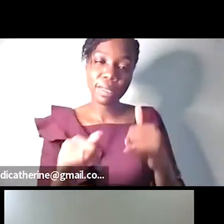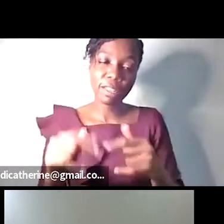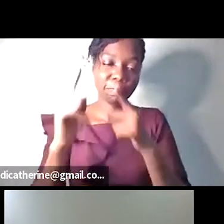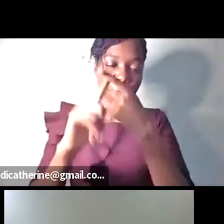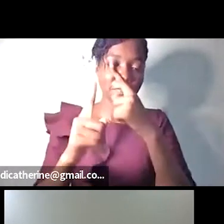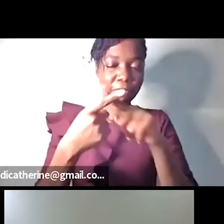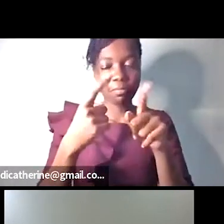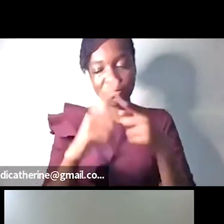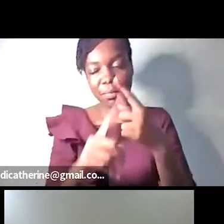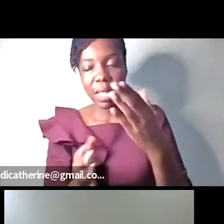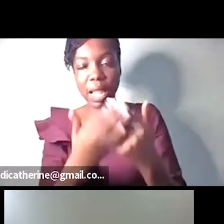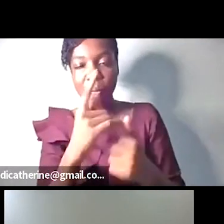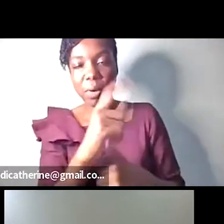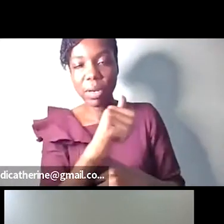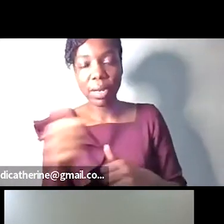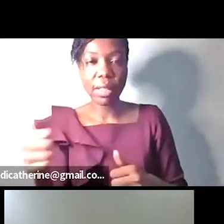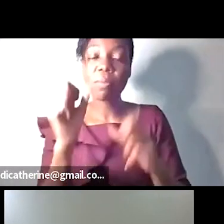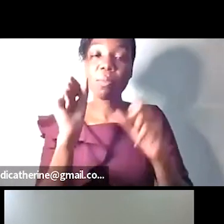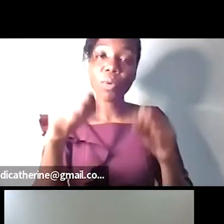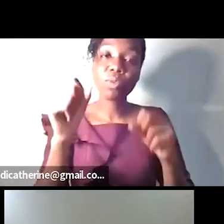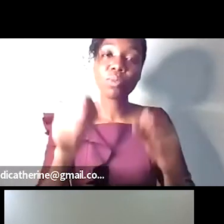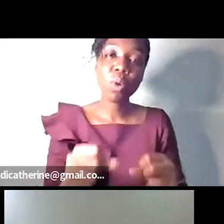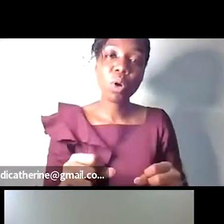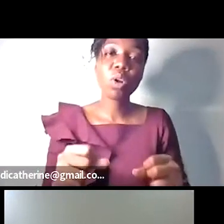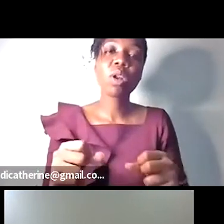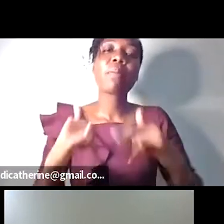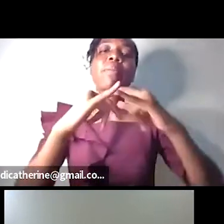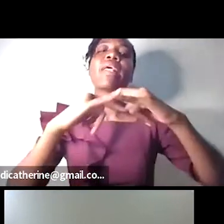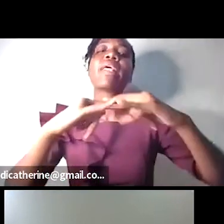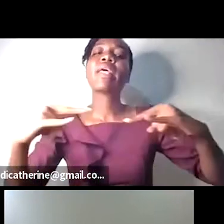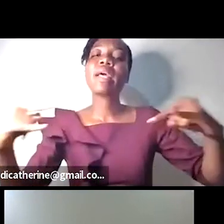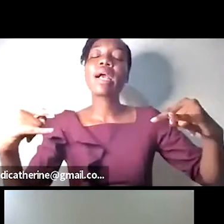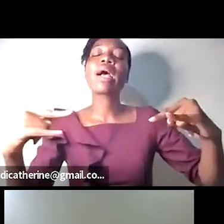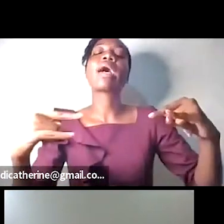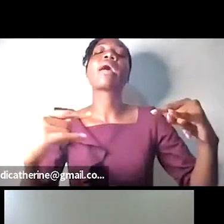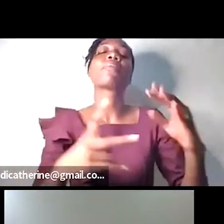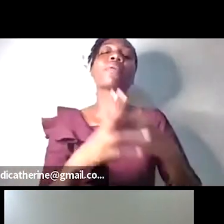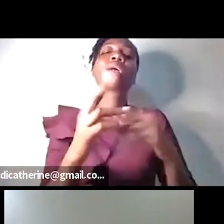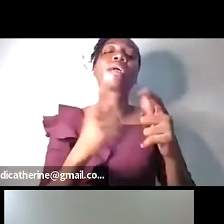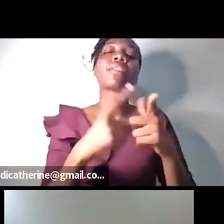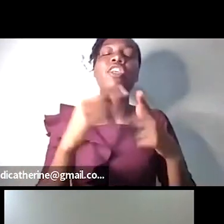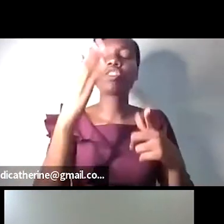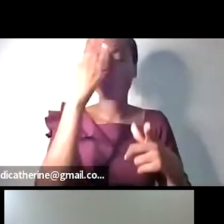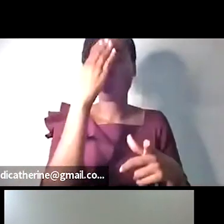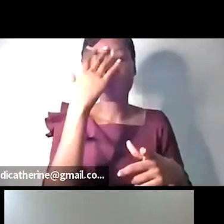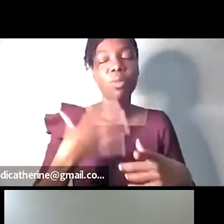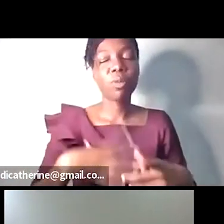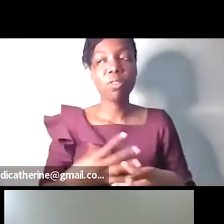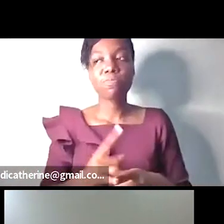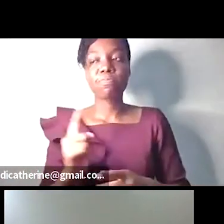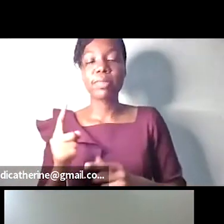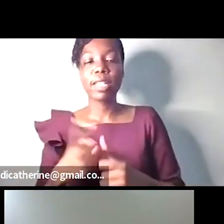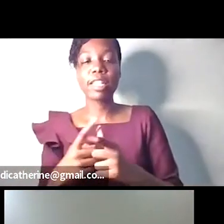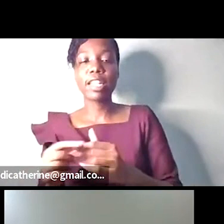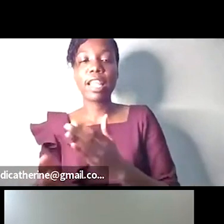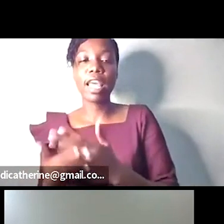individuals bridge the gap between where they are to where they want to go. In that journey, purpose